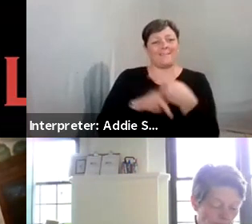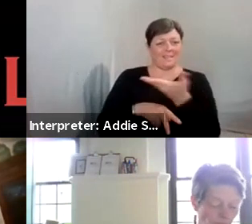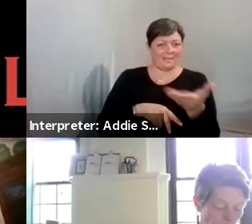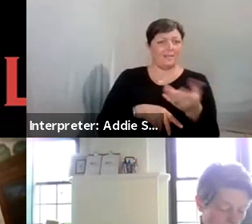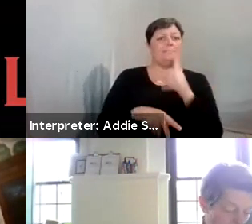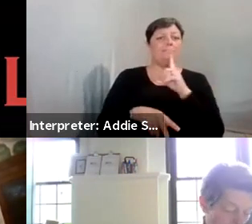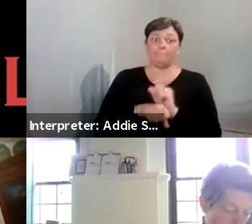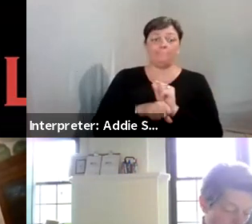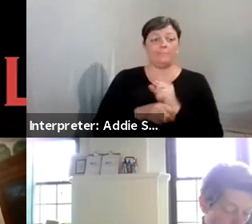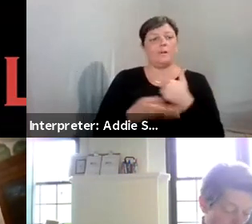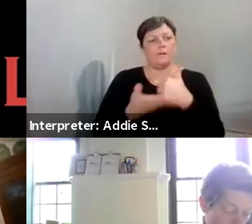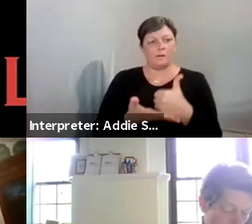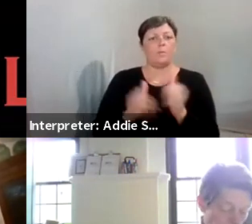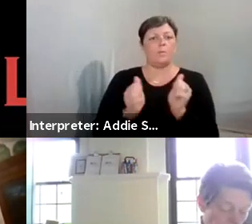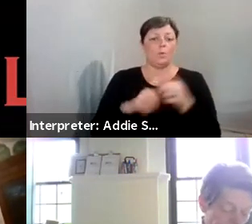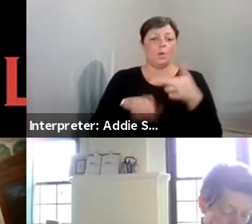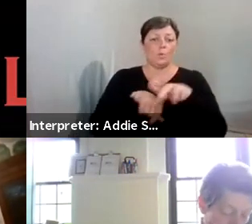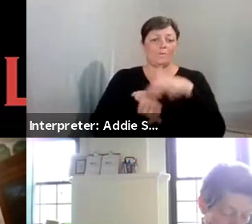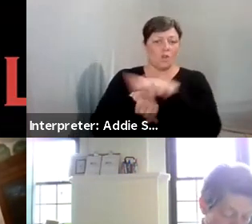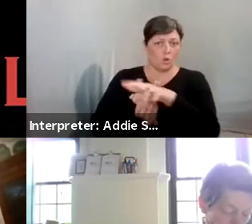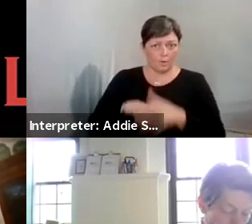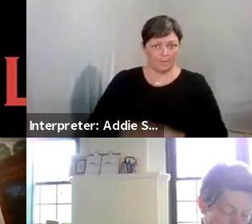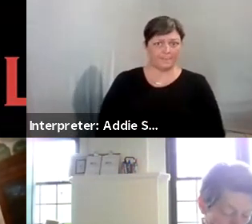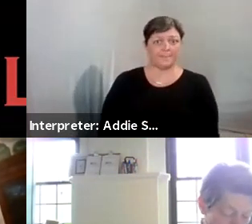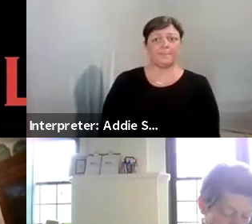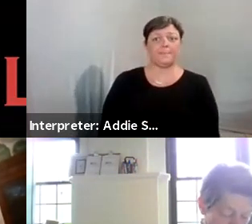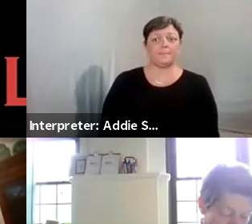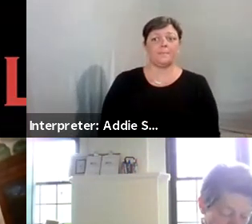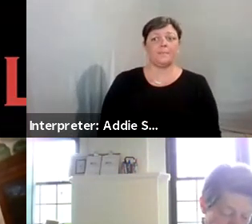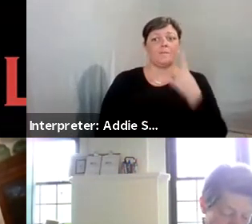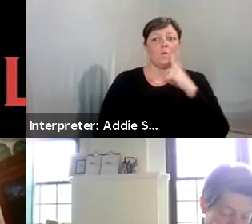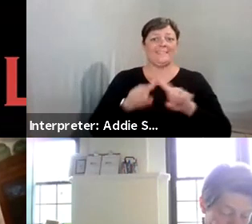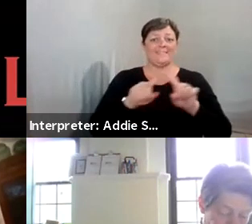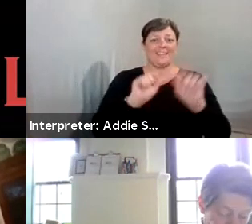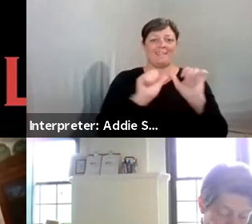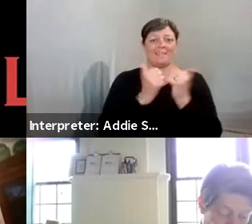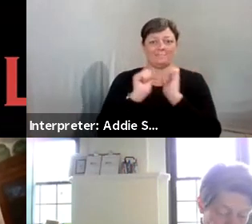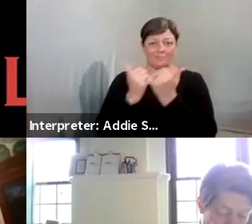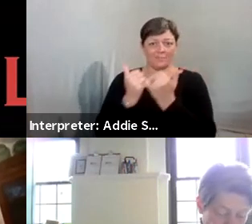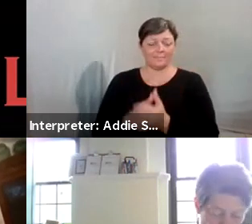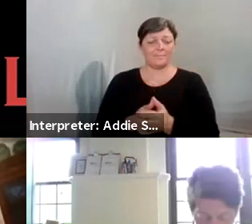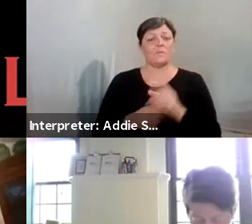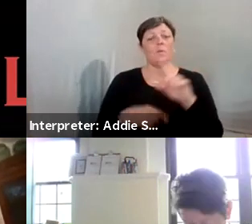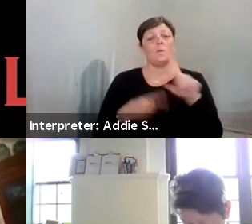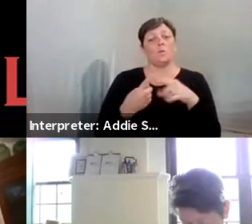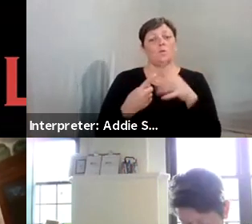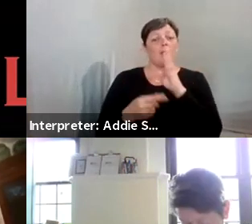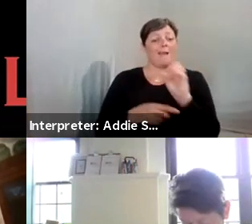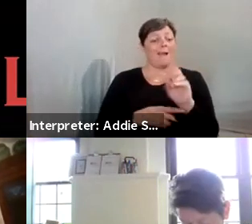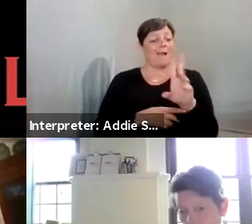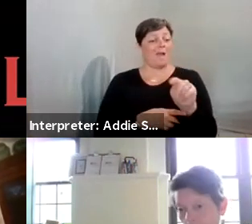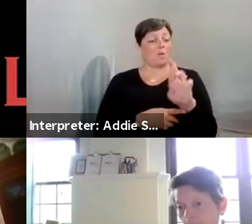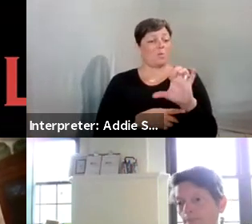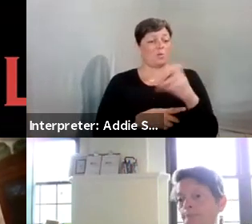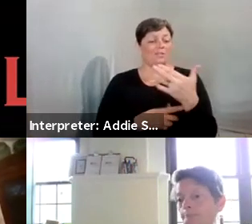it actually helps with referrals to agencies. So when you're talking outreach, that's what I'm